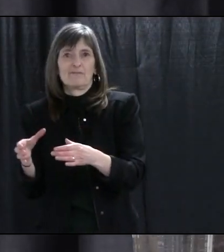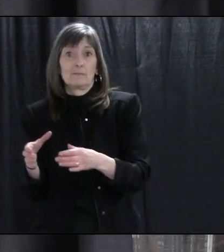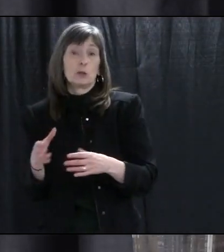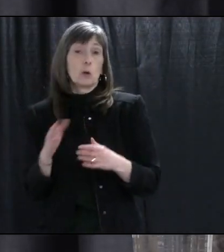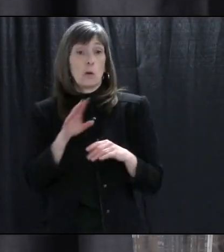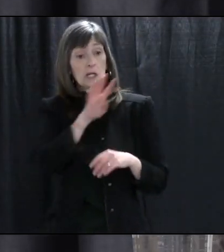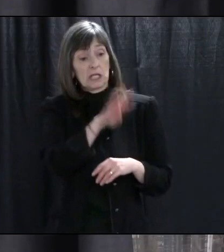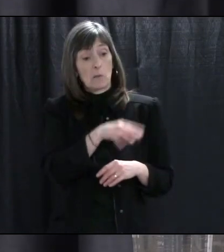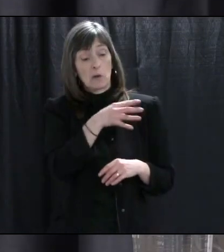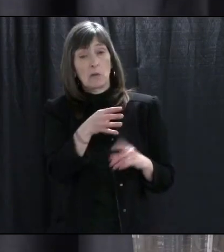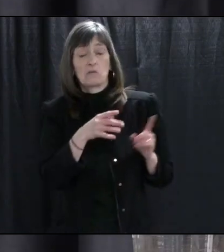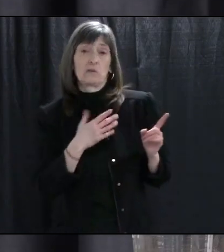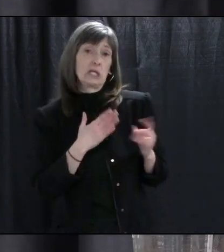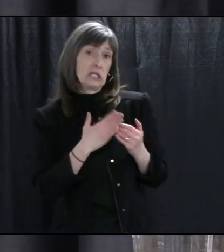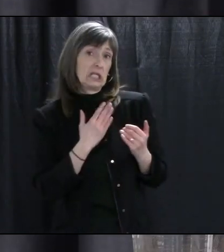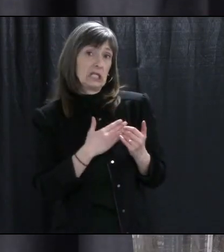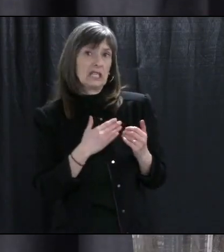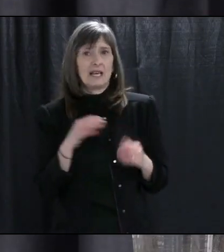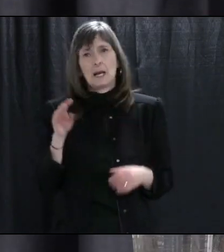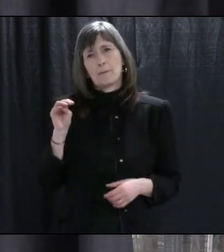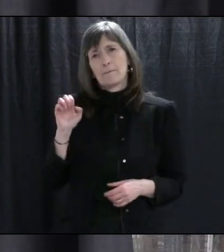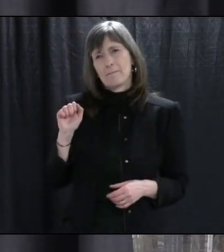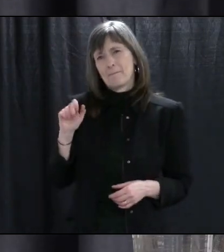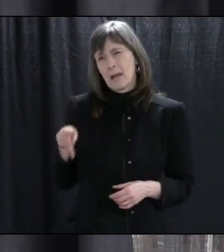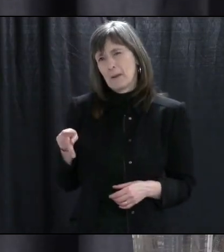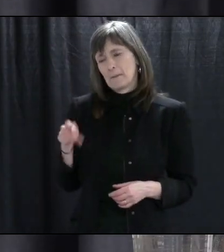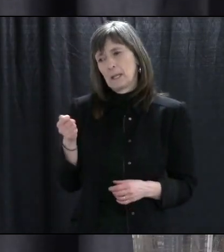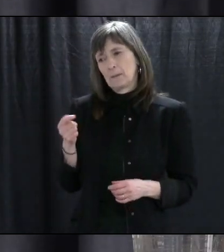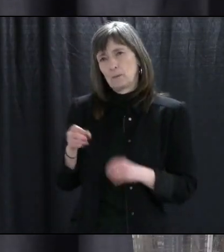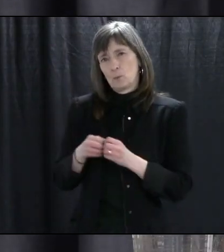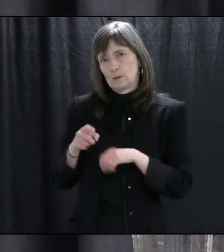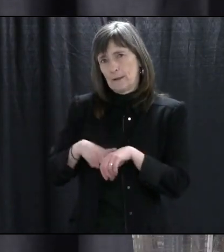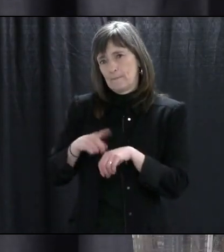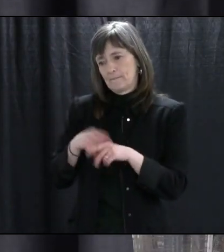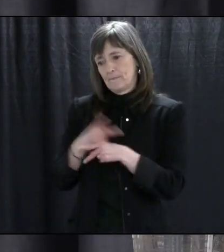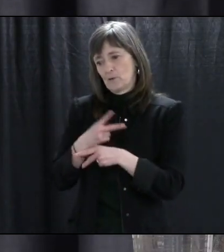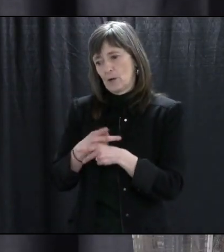table, but for the map, we're just lagging a little bit behind.